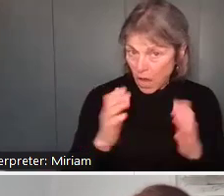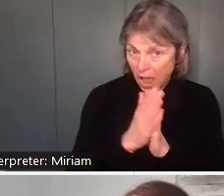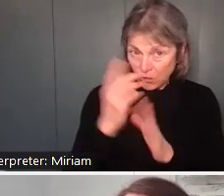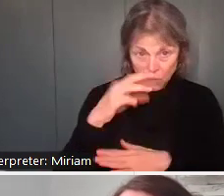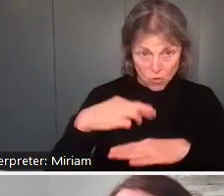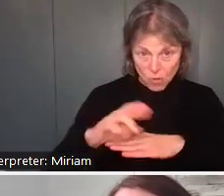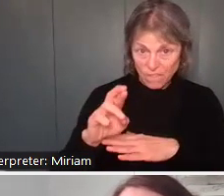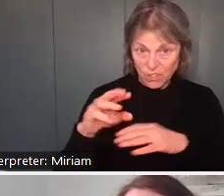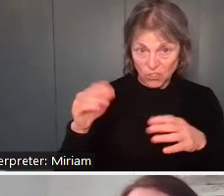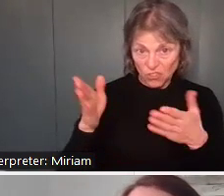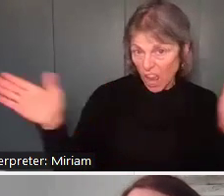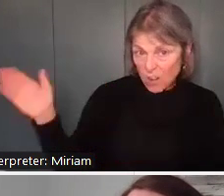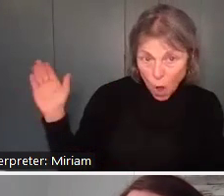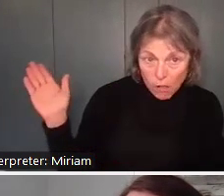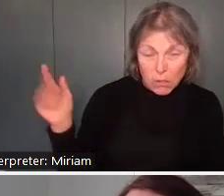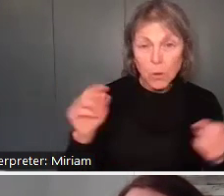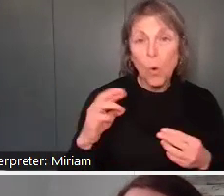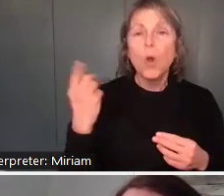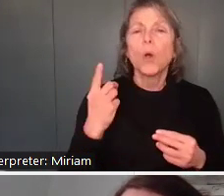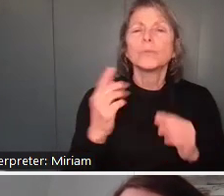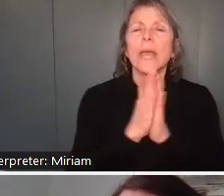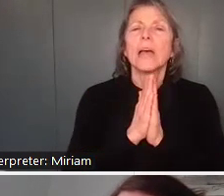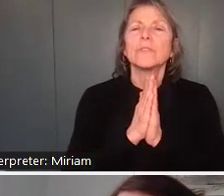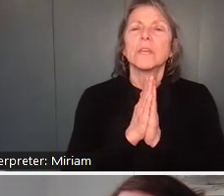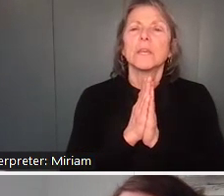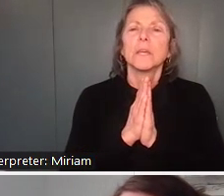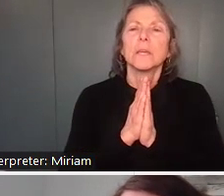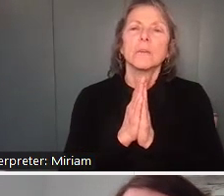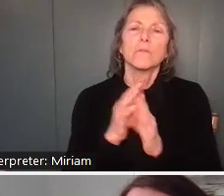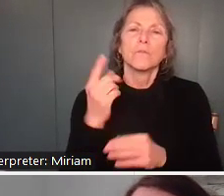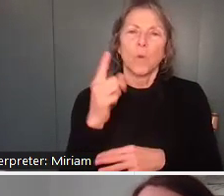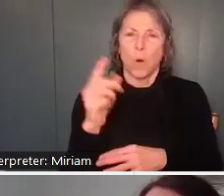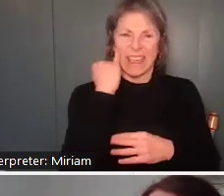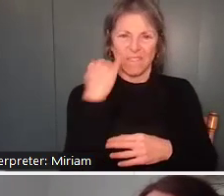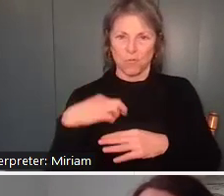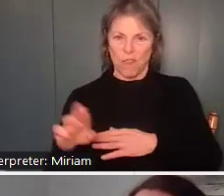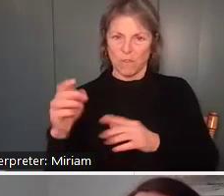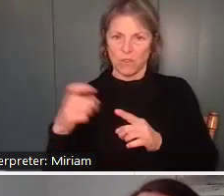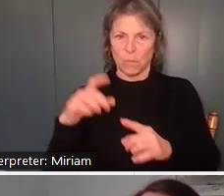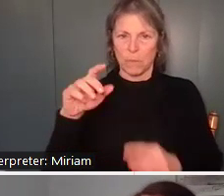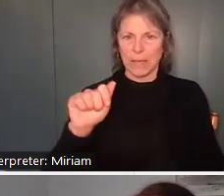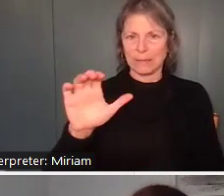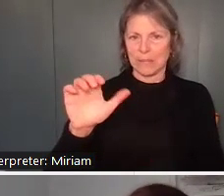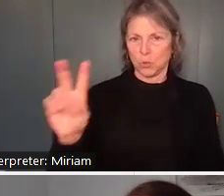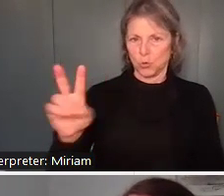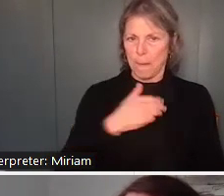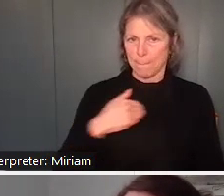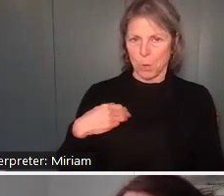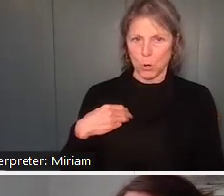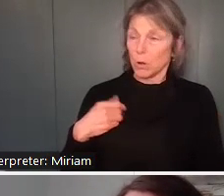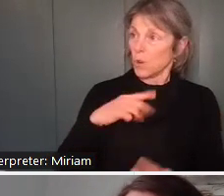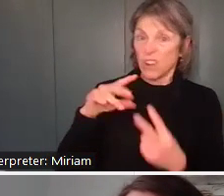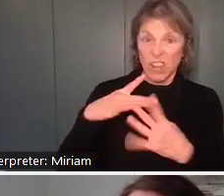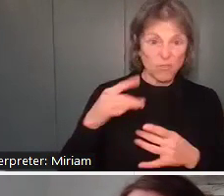reference generally, or are we only asking for if there's a reference from an AC3 member, or are we interested in